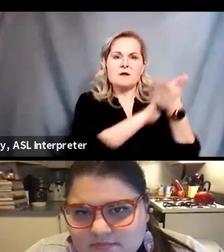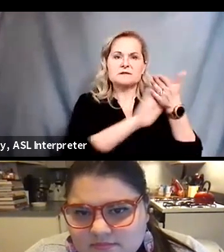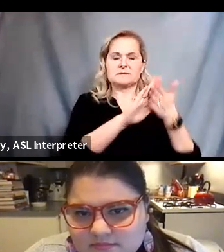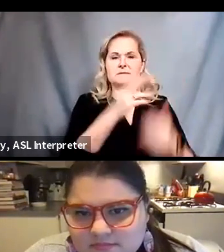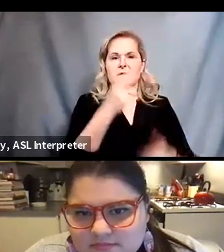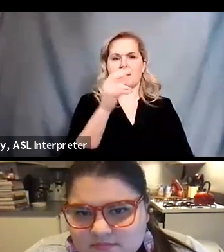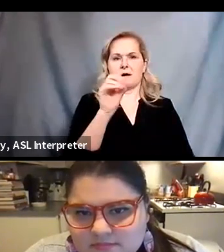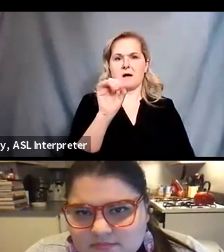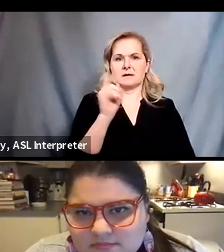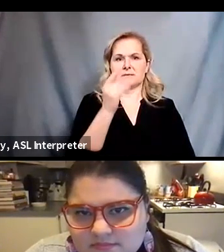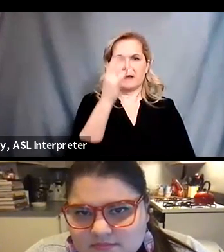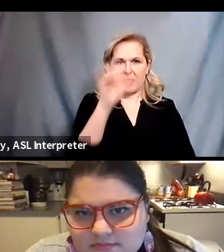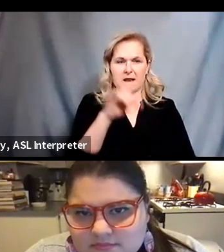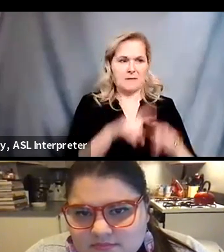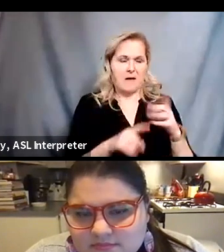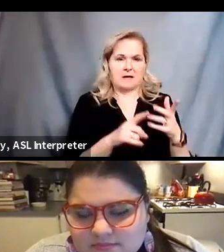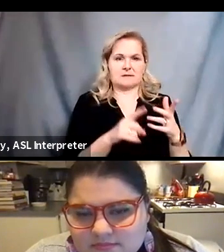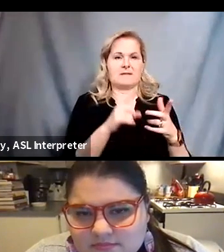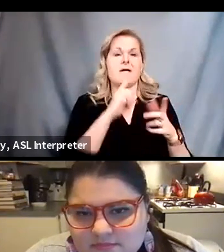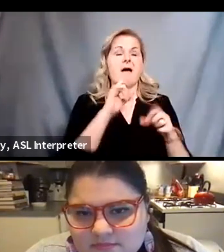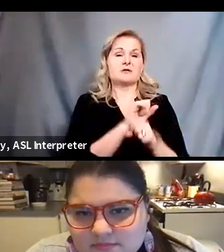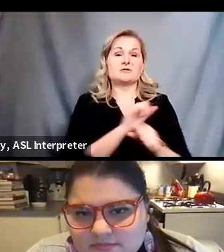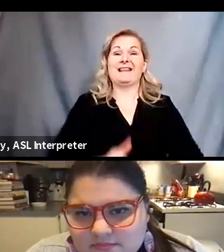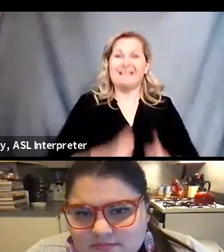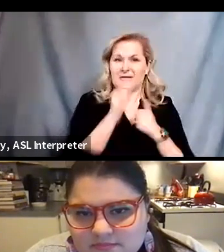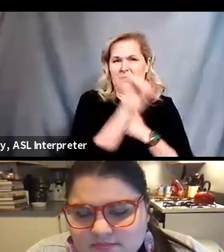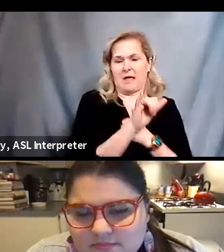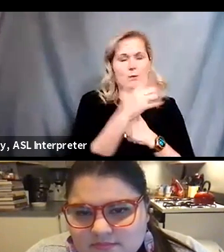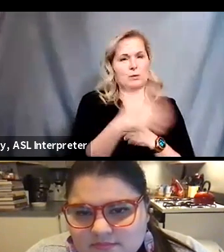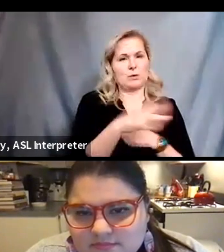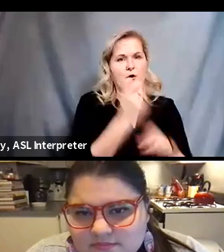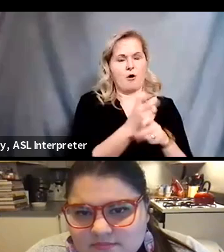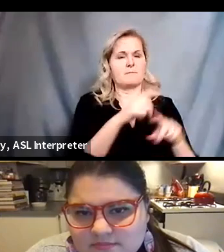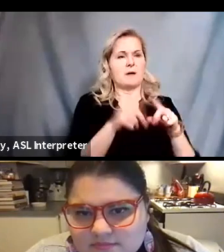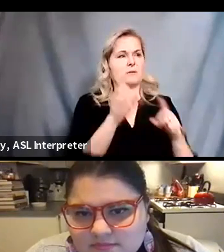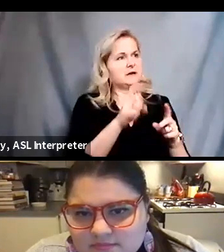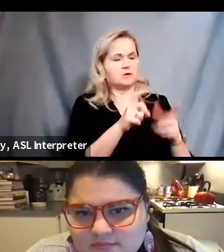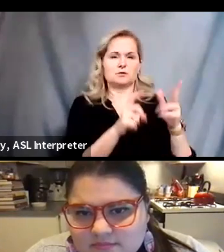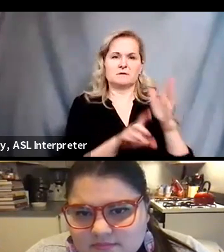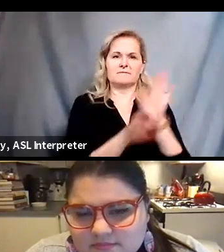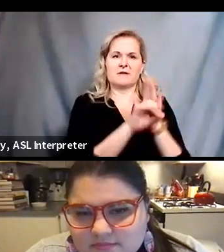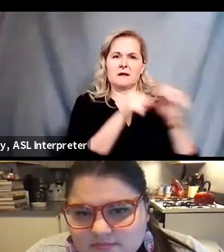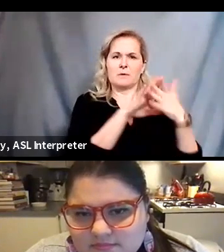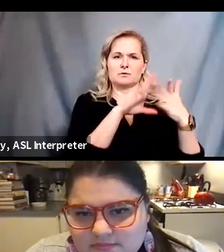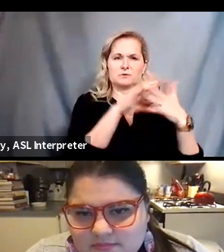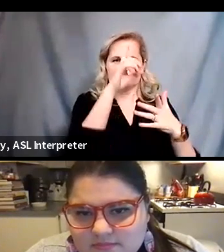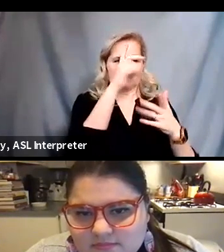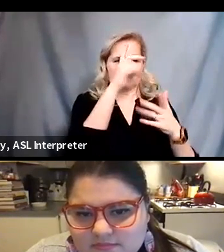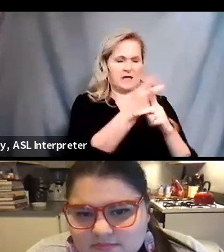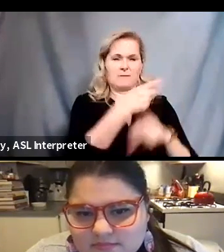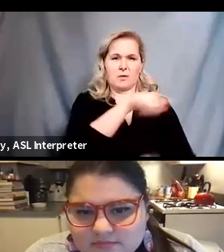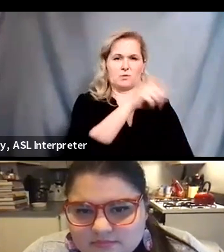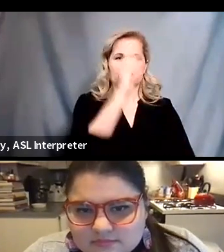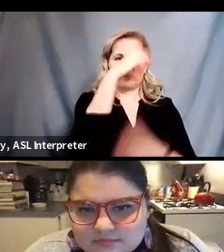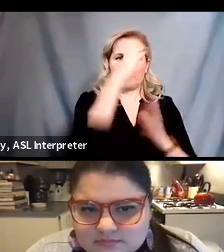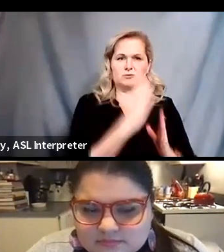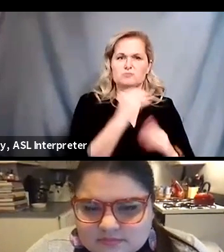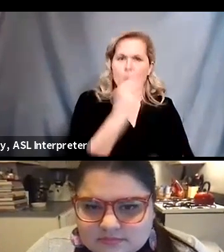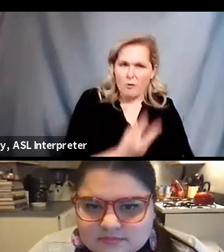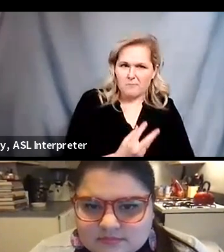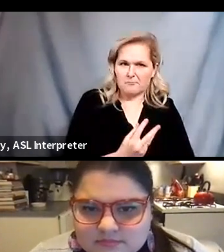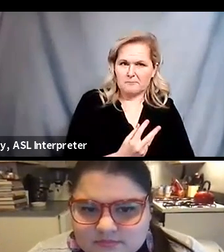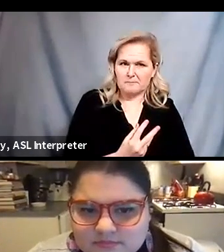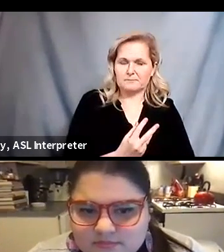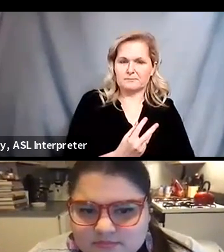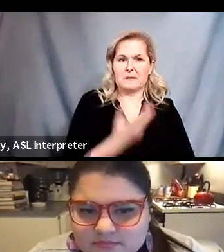deep changes where we find ways to keep the stranger warm. In this